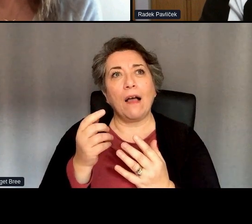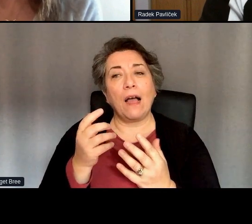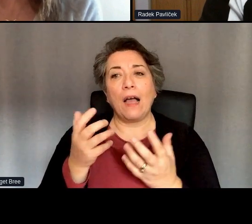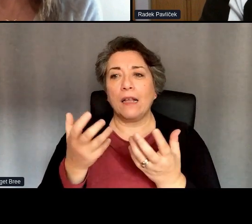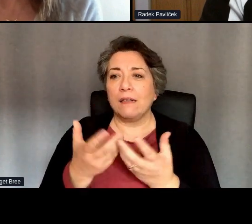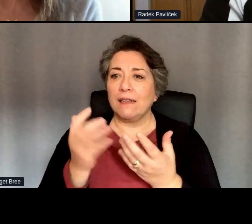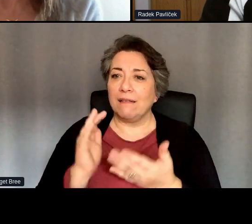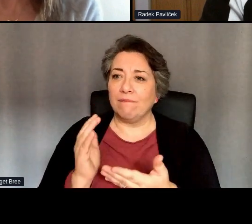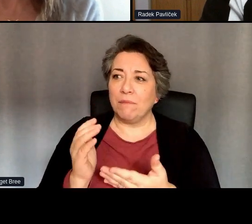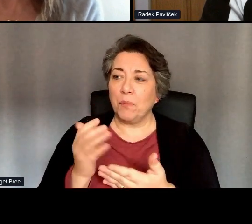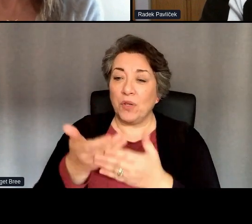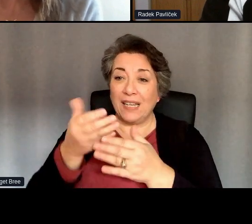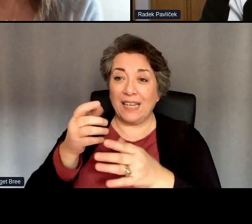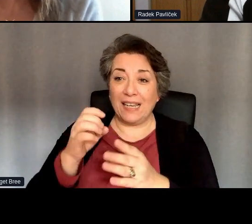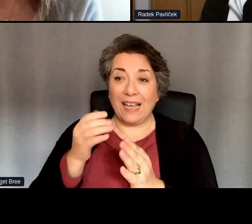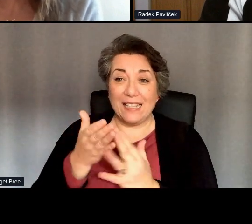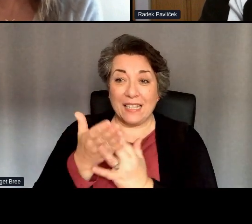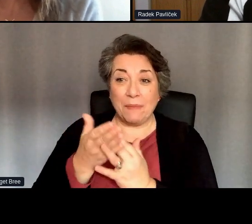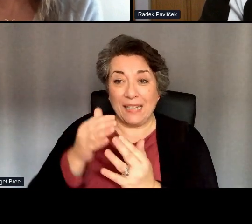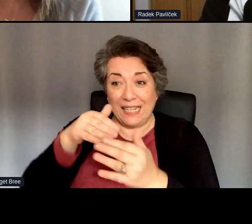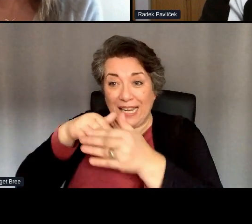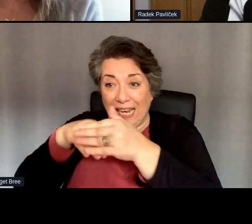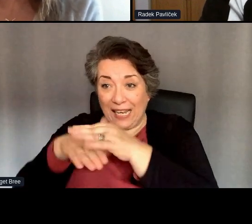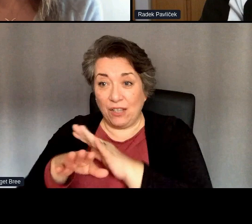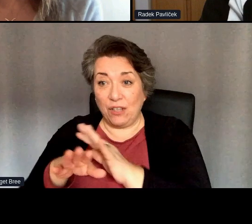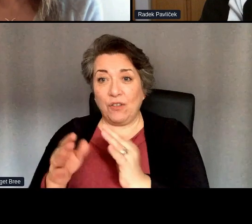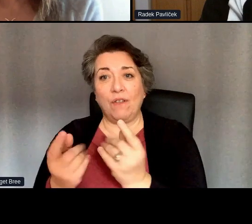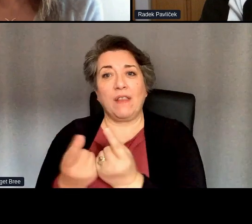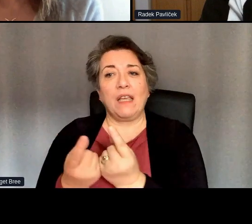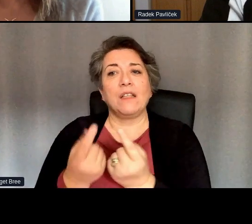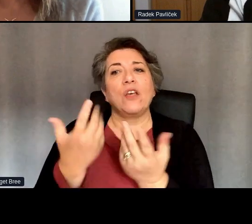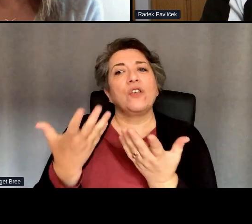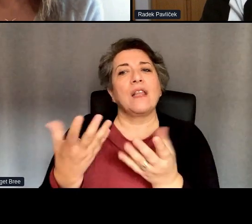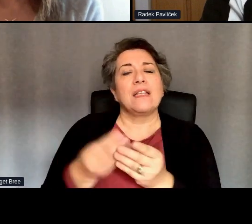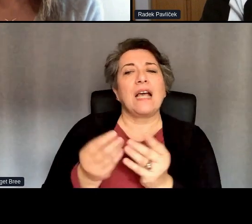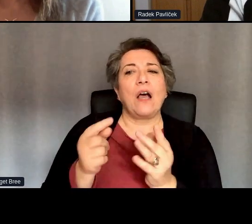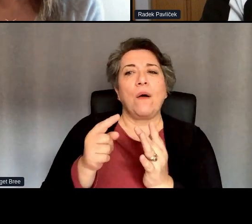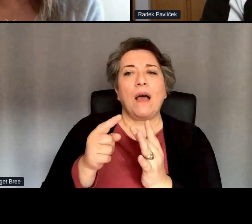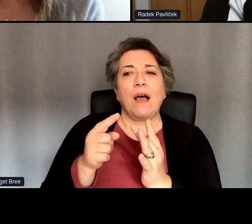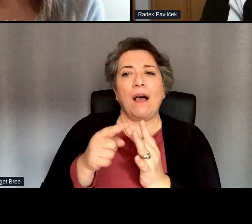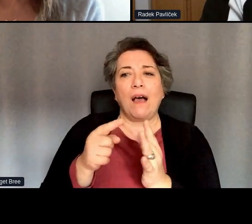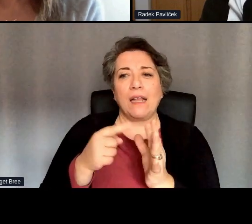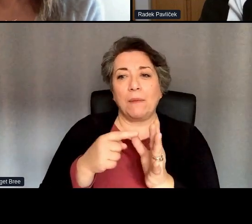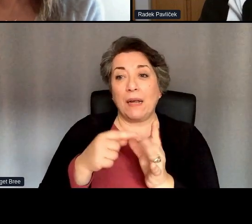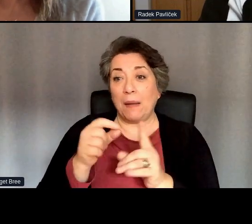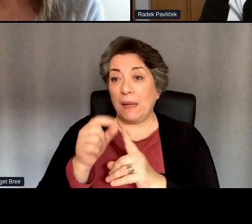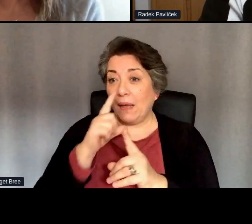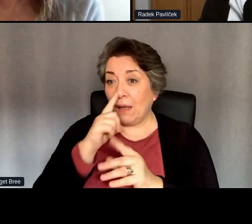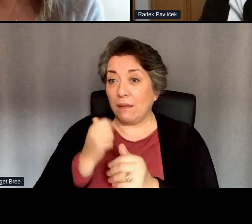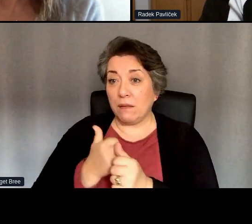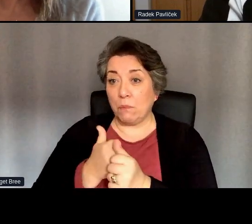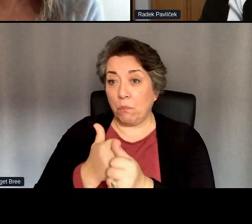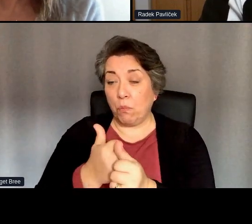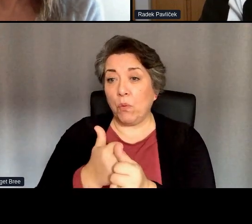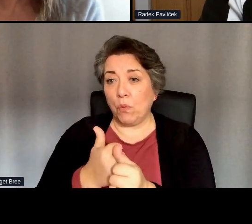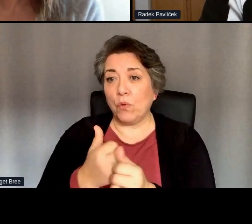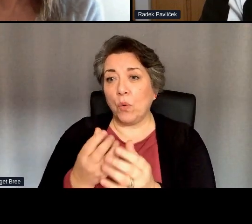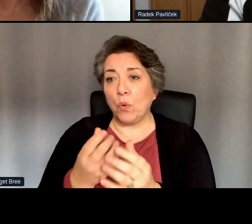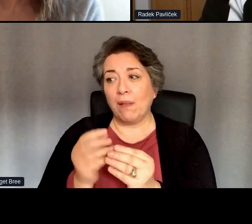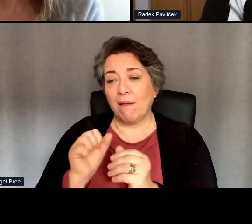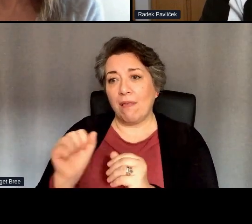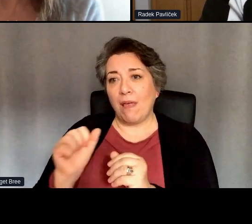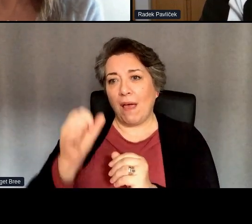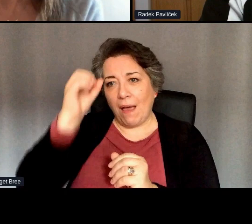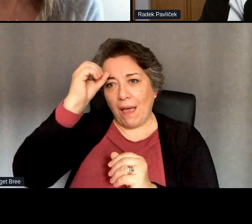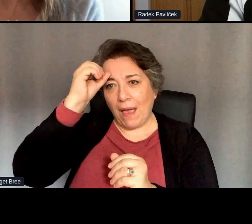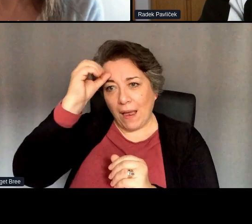So this might be also a way where IAAP is a partner and can also support with its expertise and